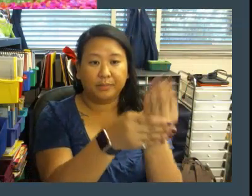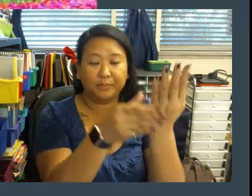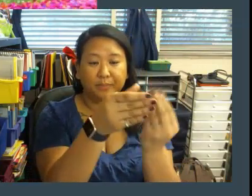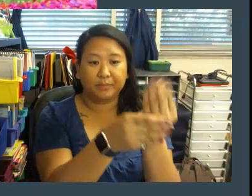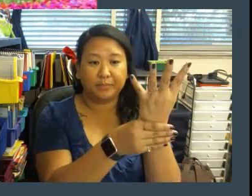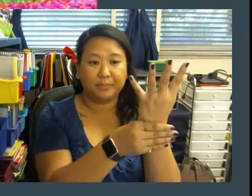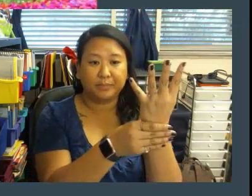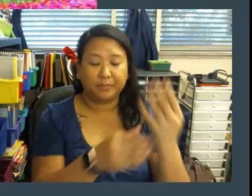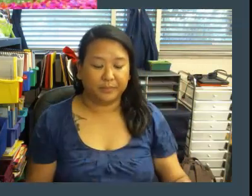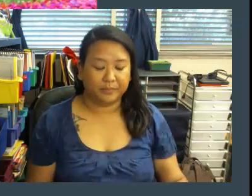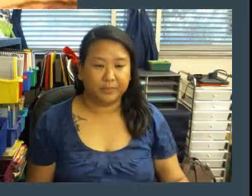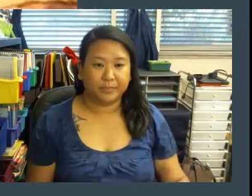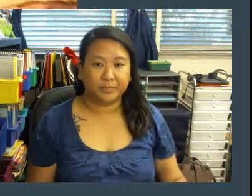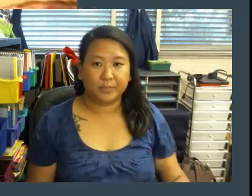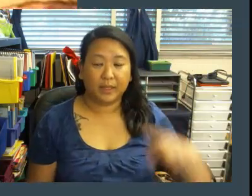Spring.